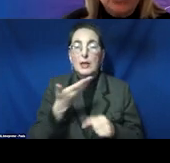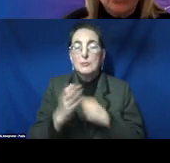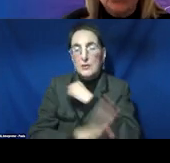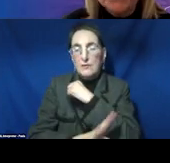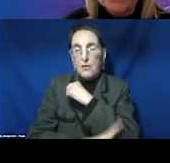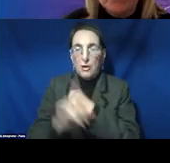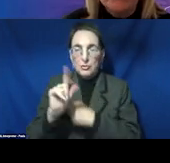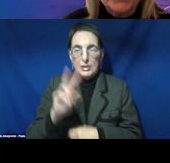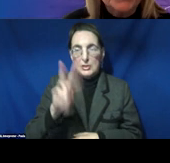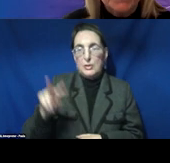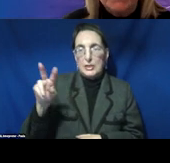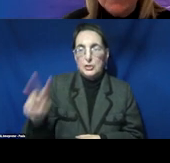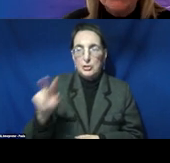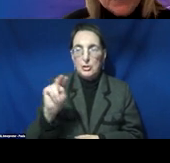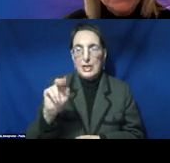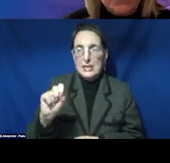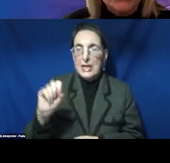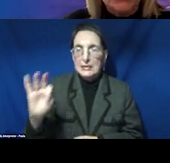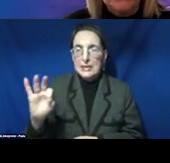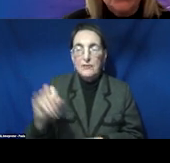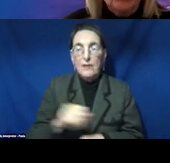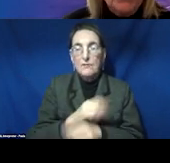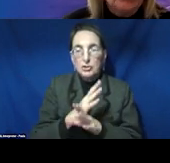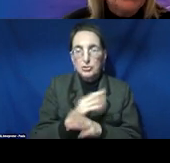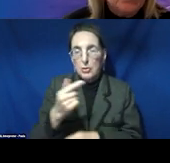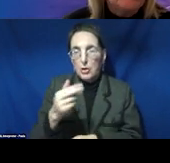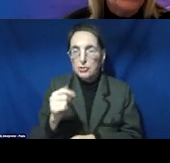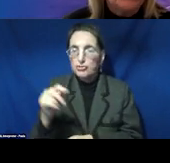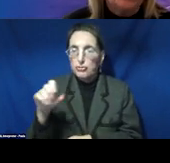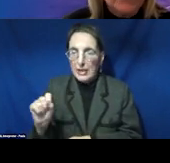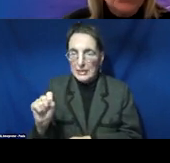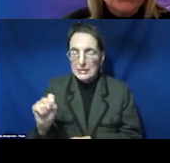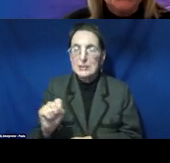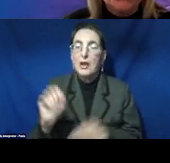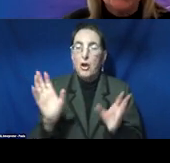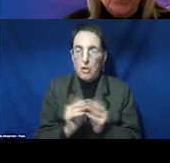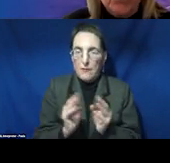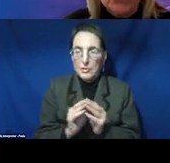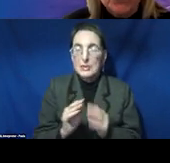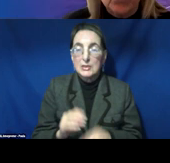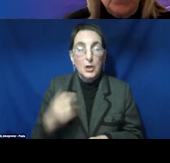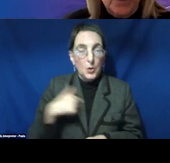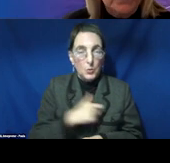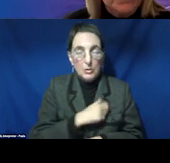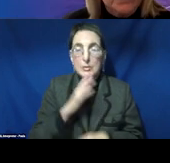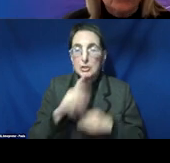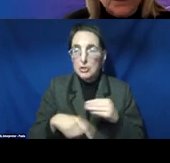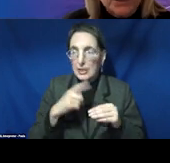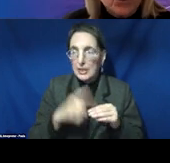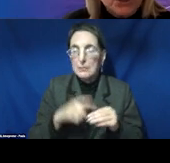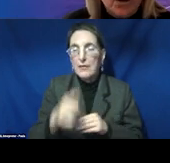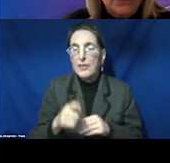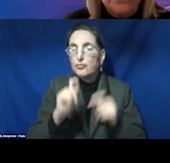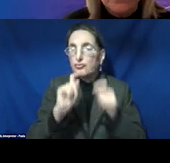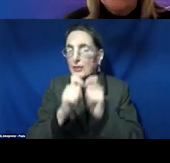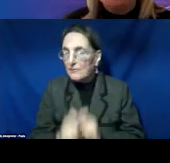2022 NSF Virtual Grants Conference. And in this session, we will be covering the revisions to the Proposal on Award Policies and